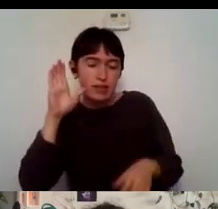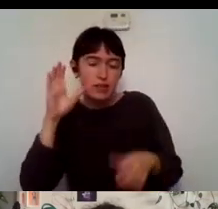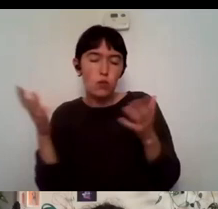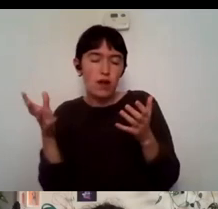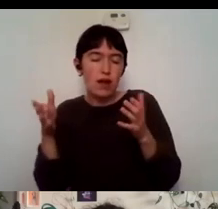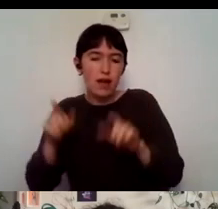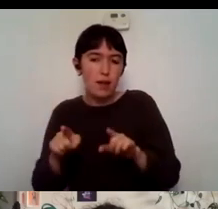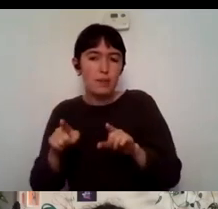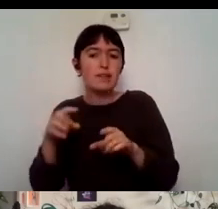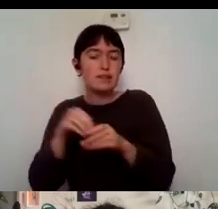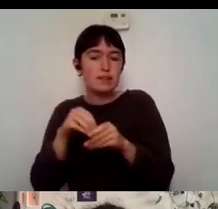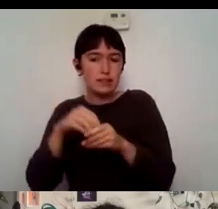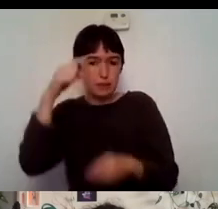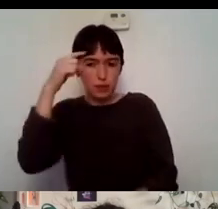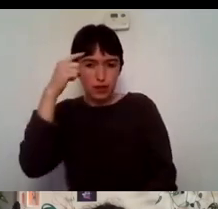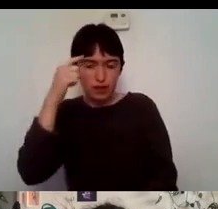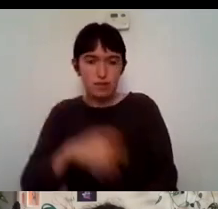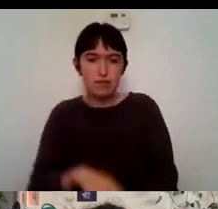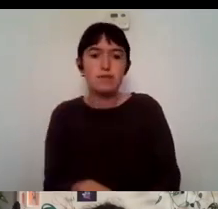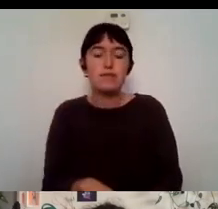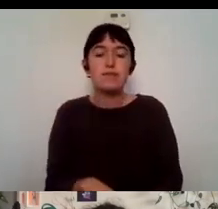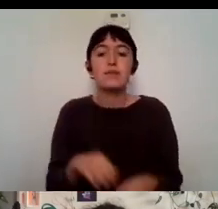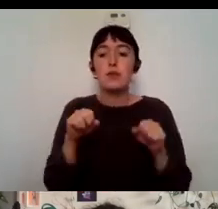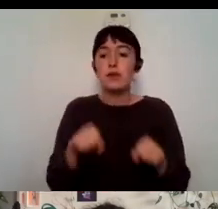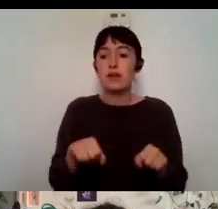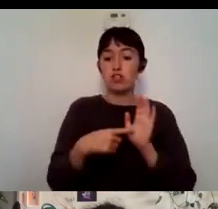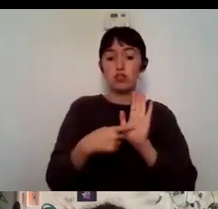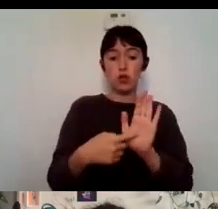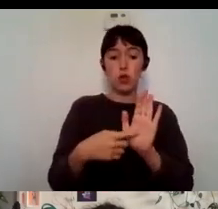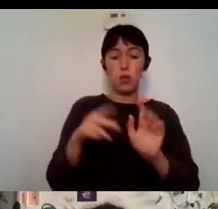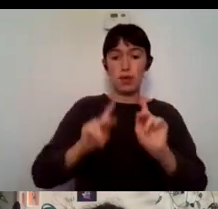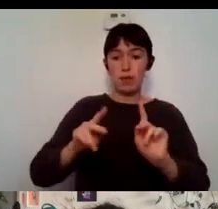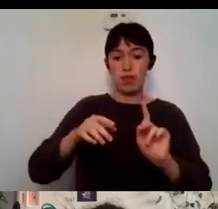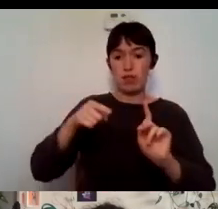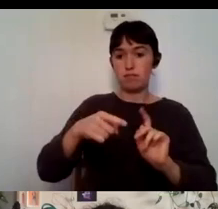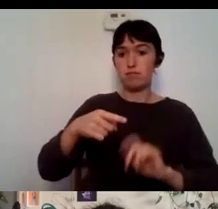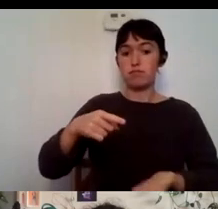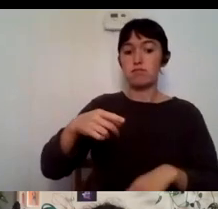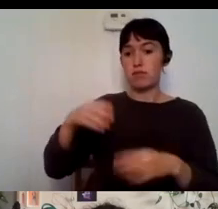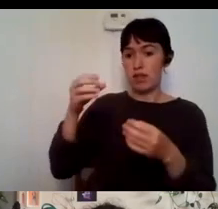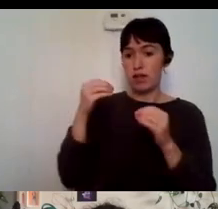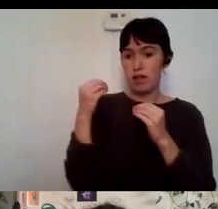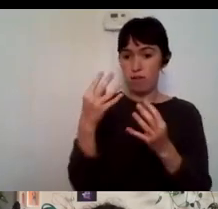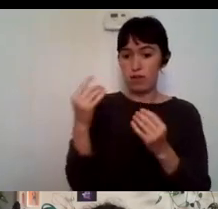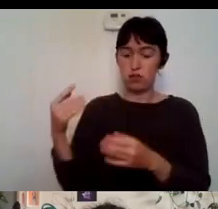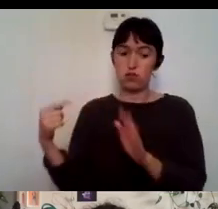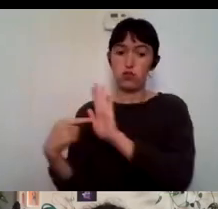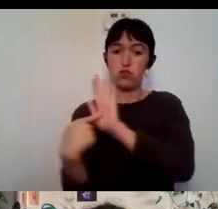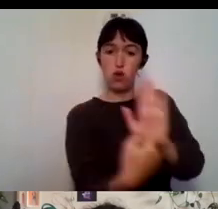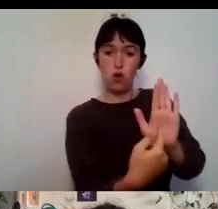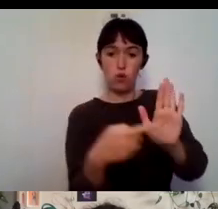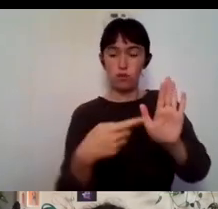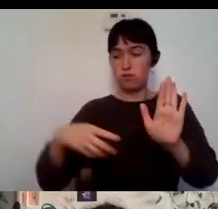people information, and then using those electrodes on top of the head, we can try to figure out how the brain